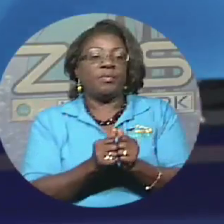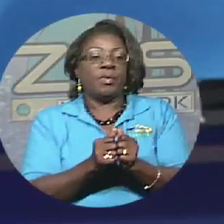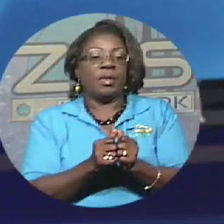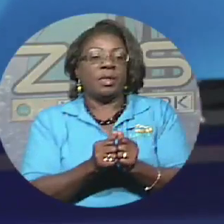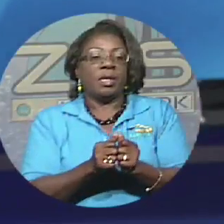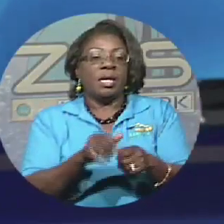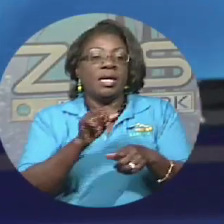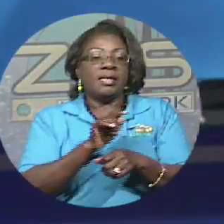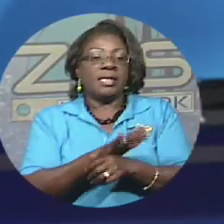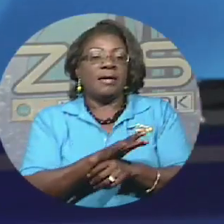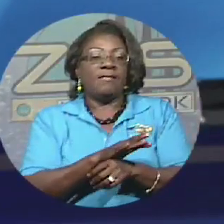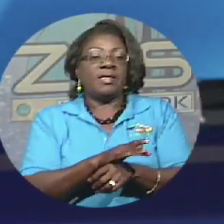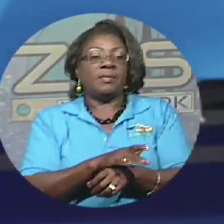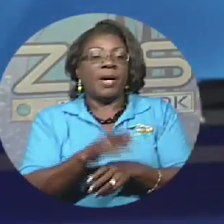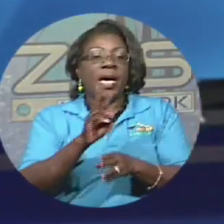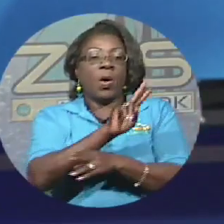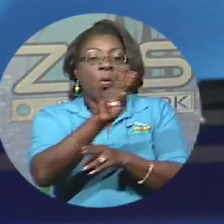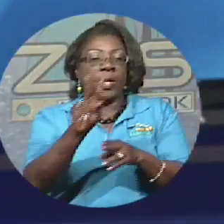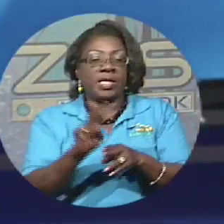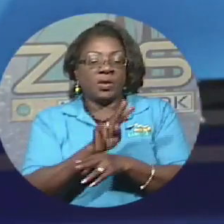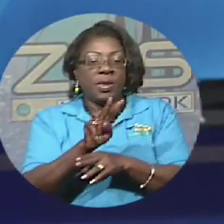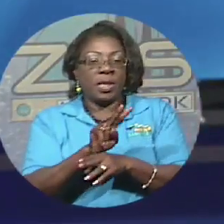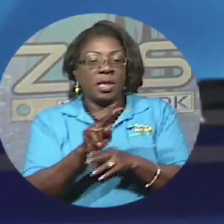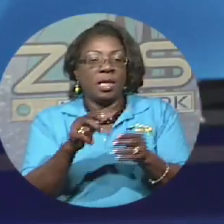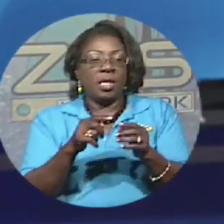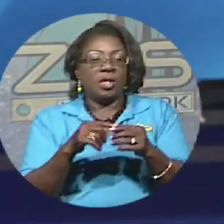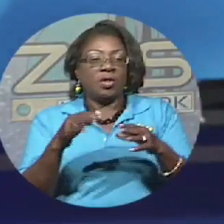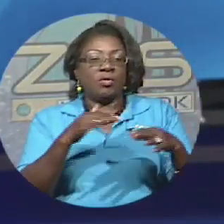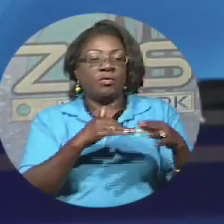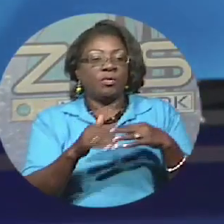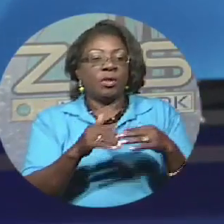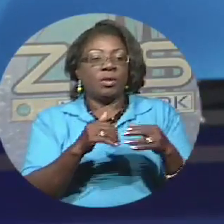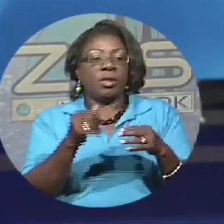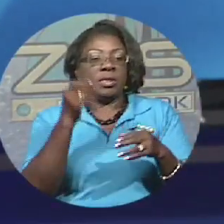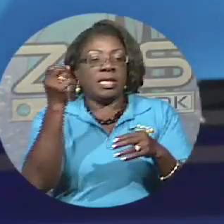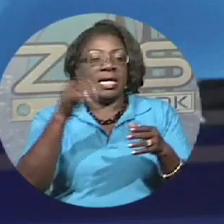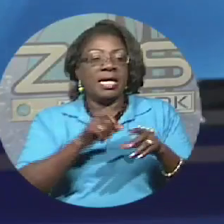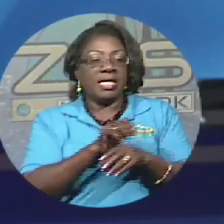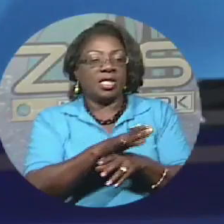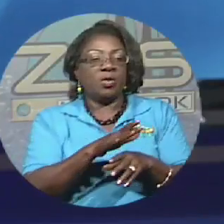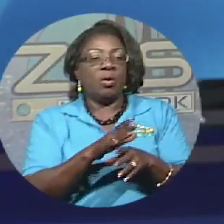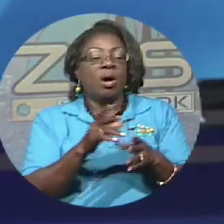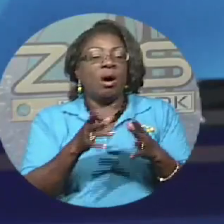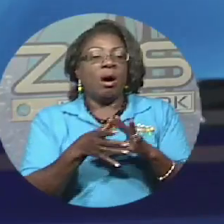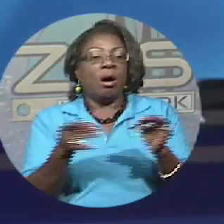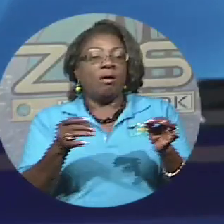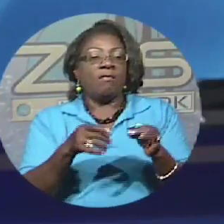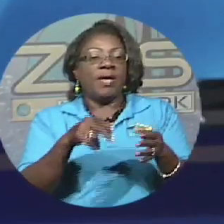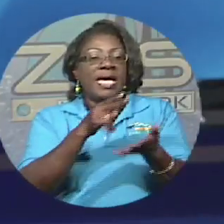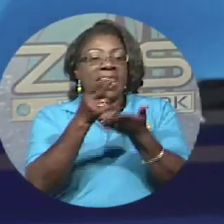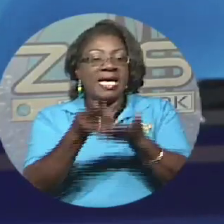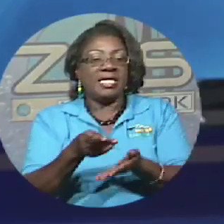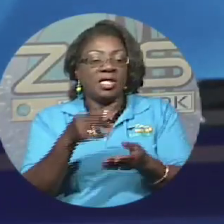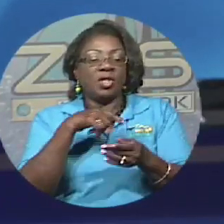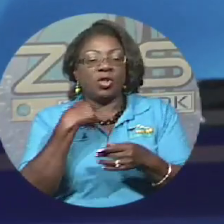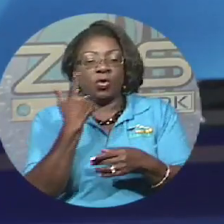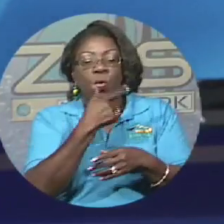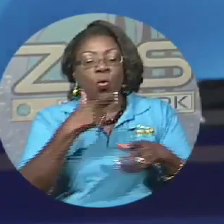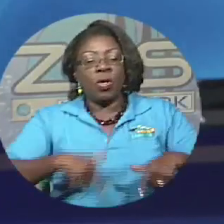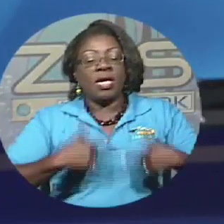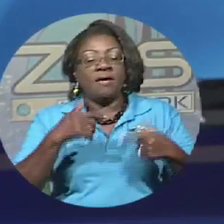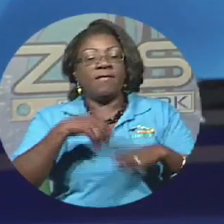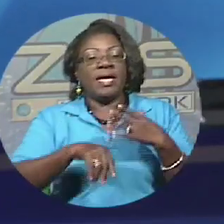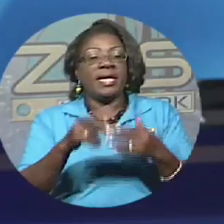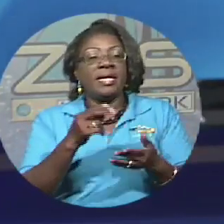It is efforts by Venezuela to mediate the issue of denationalization of Haitians in the Dominican Republic go nowhere.